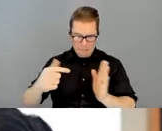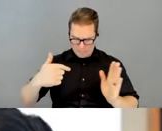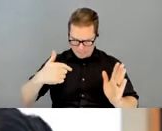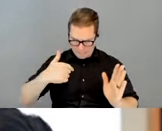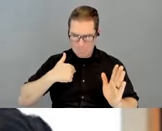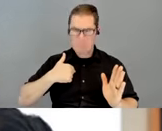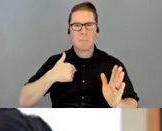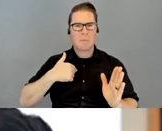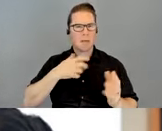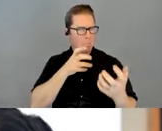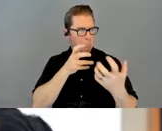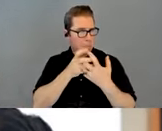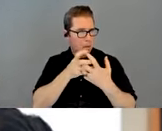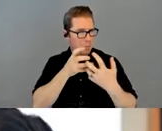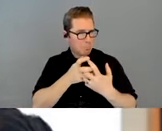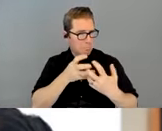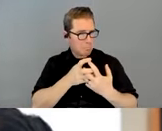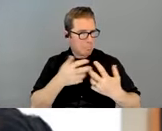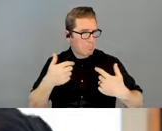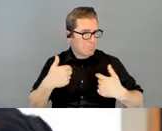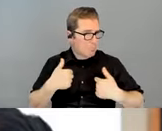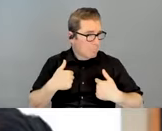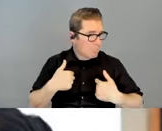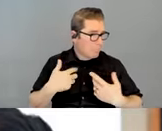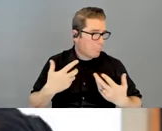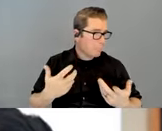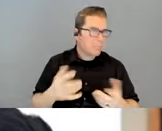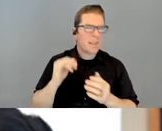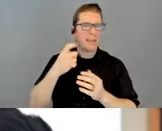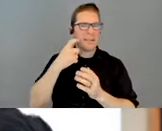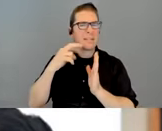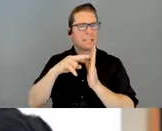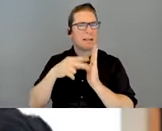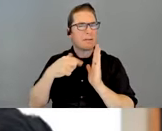some examples, some things to really think about with that definition.